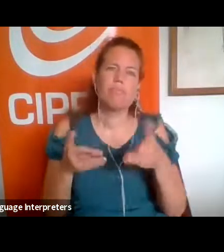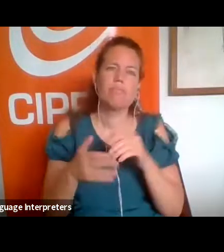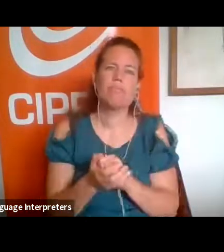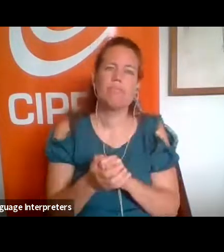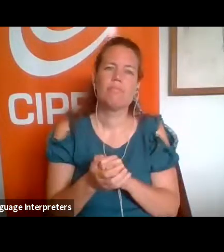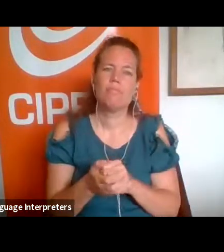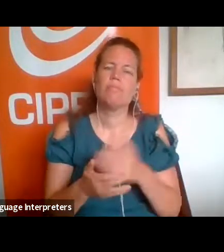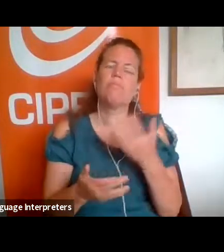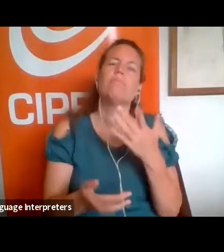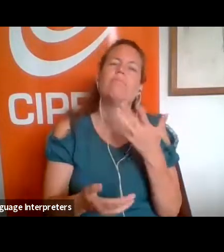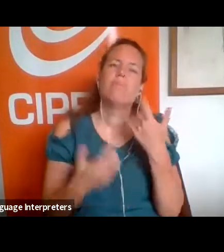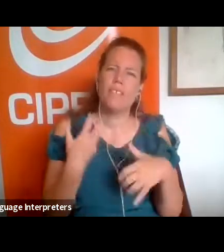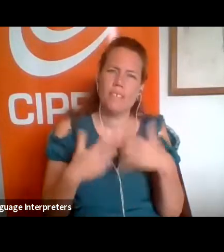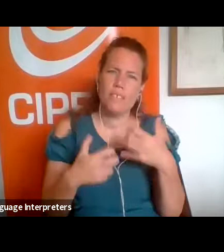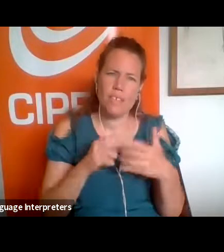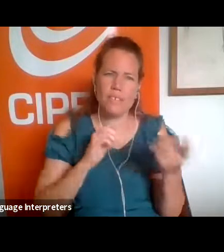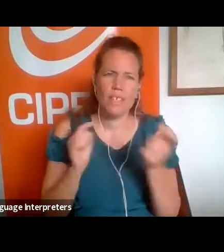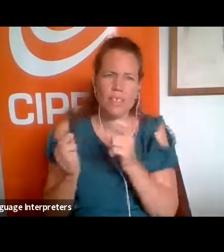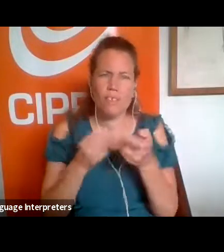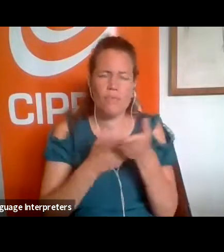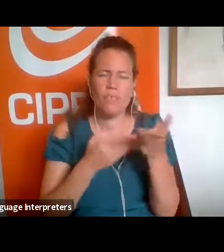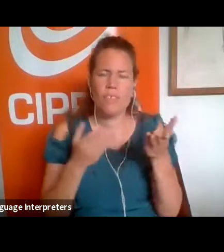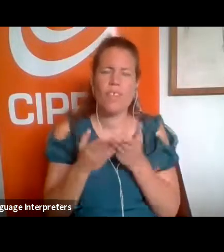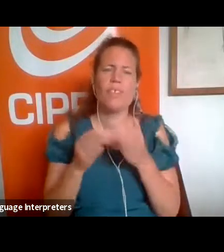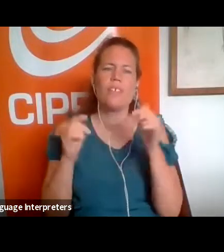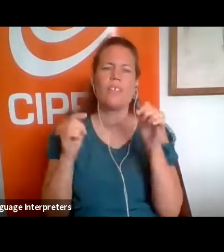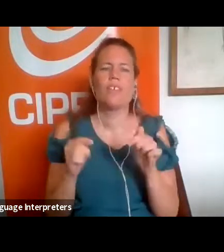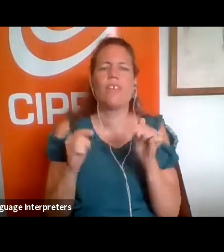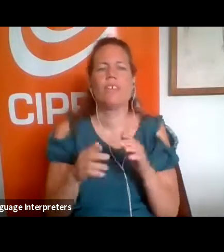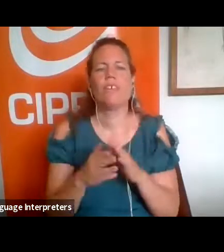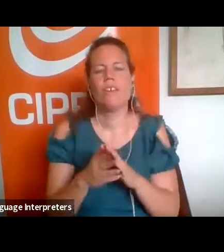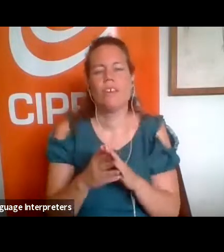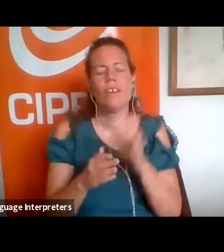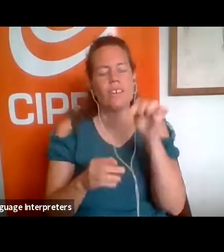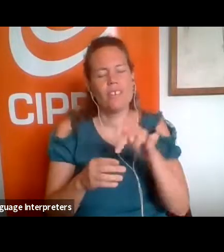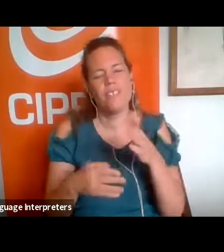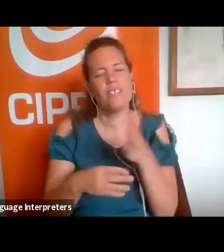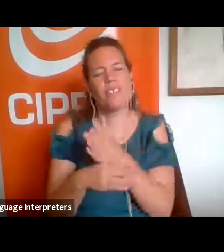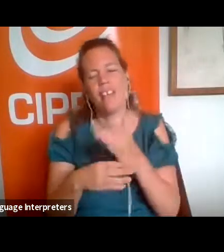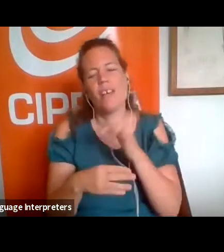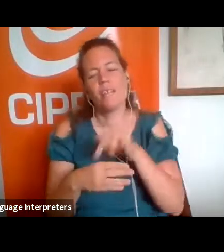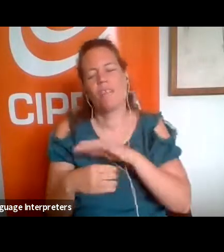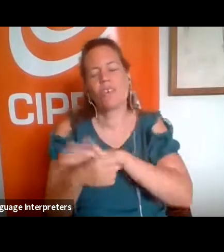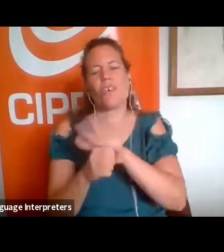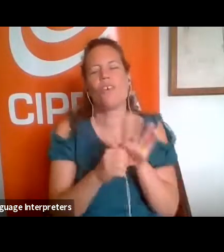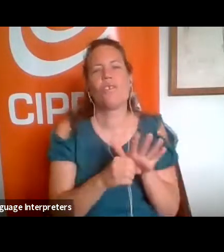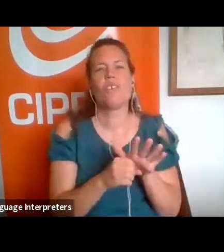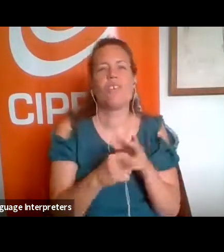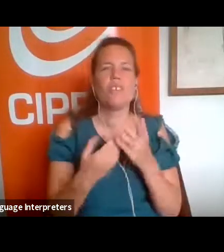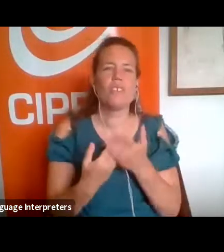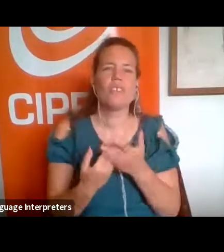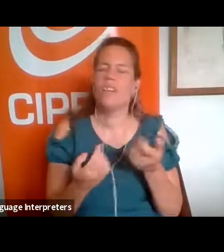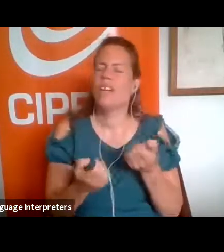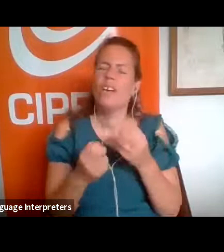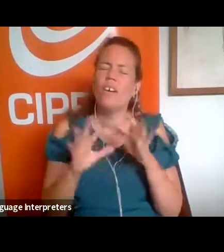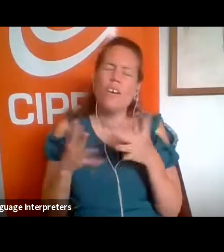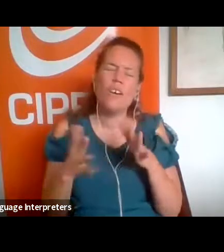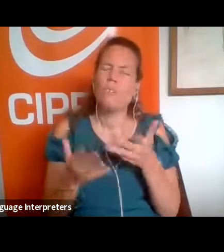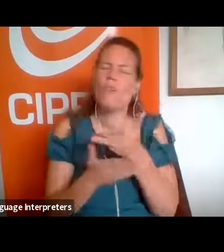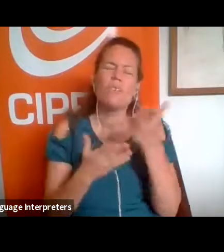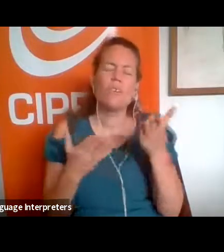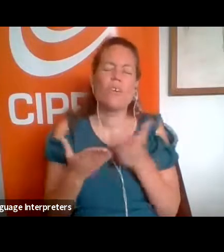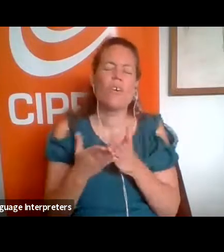interesting conversation, especially now in these times of COVID-19, where almost all our interactions